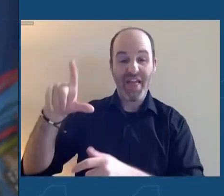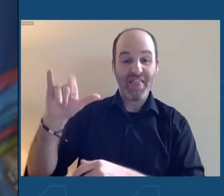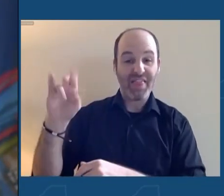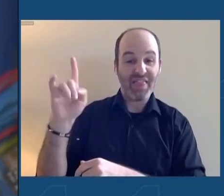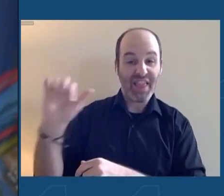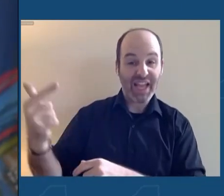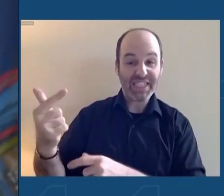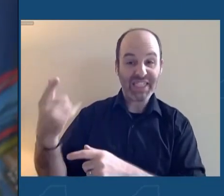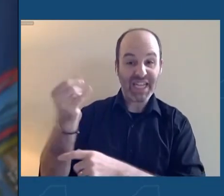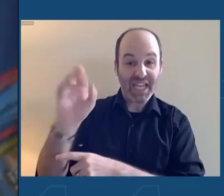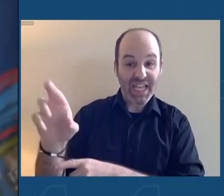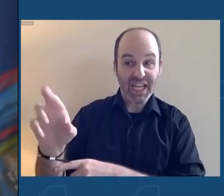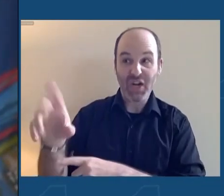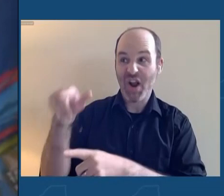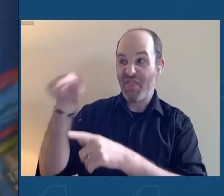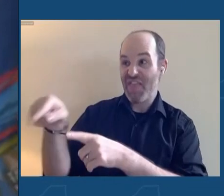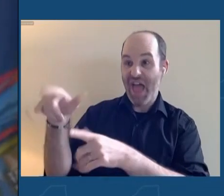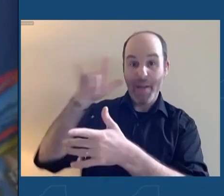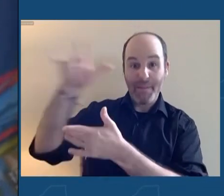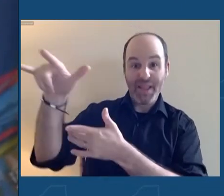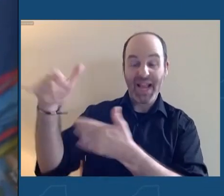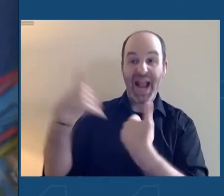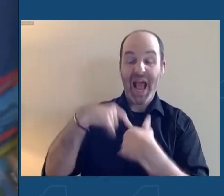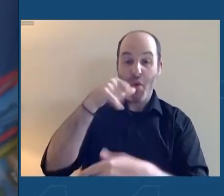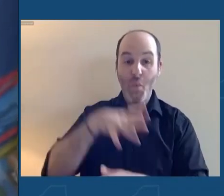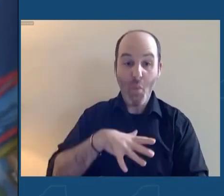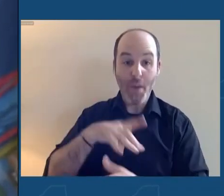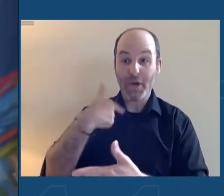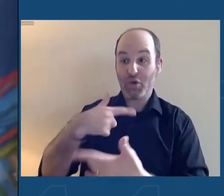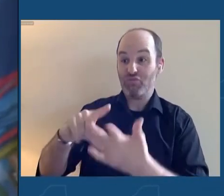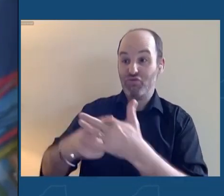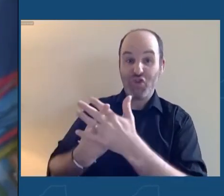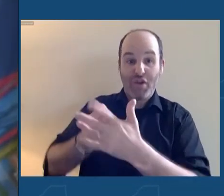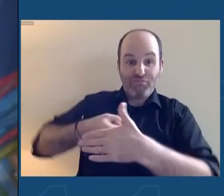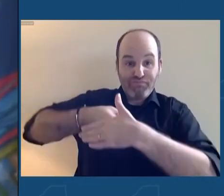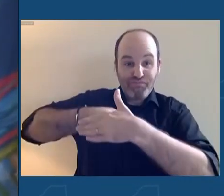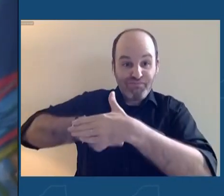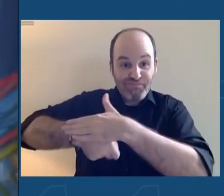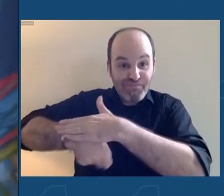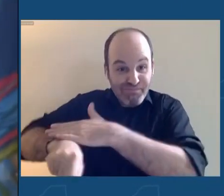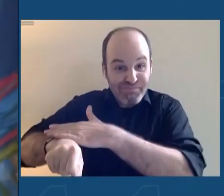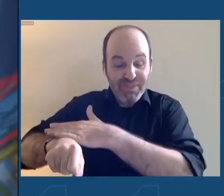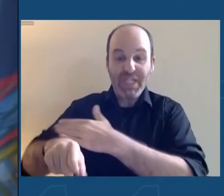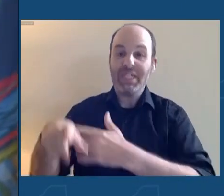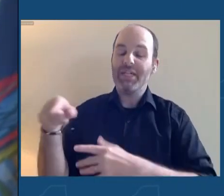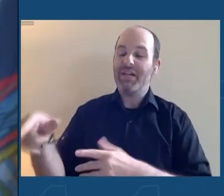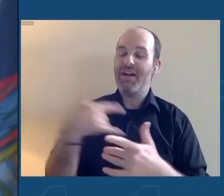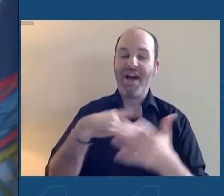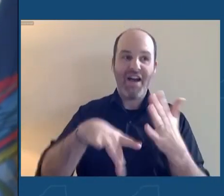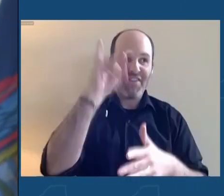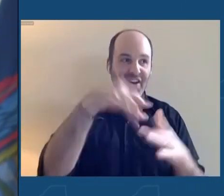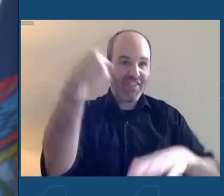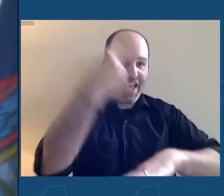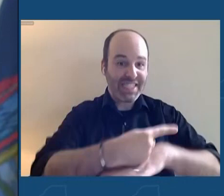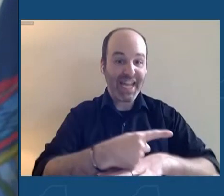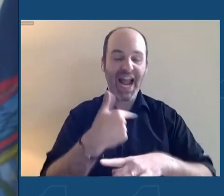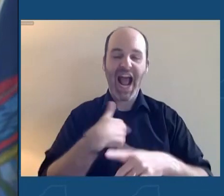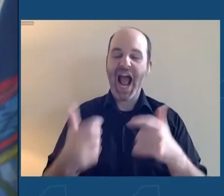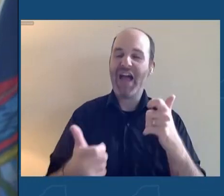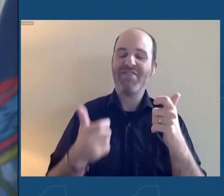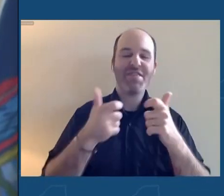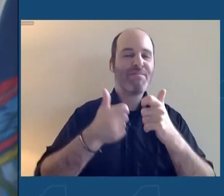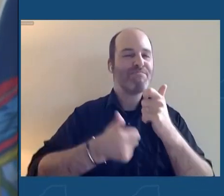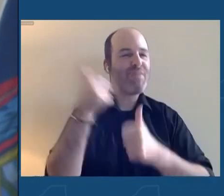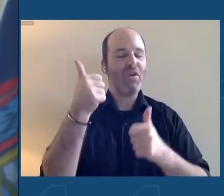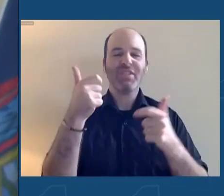that had trouble with the landing gear had a woman who had gone into labor. I found out that day that I have the most incredible ops department, the